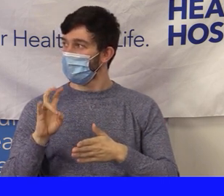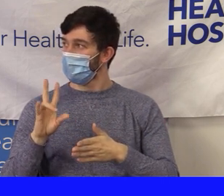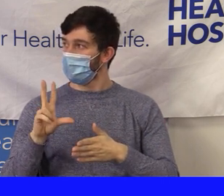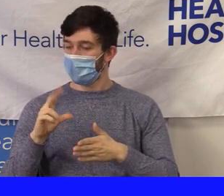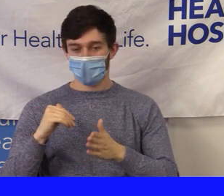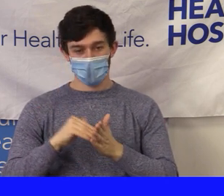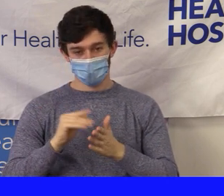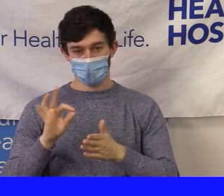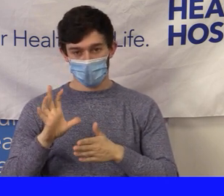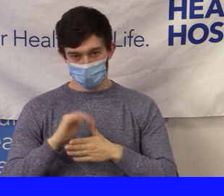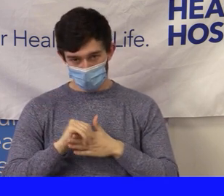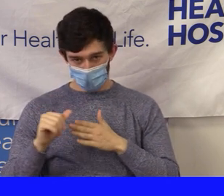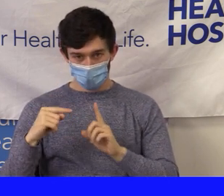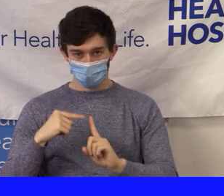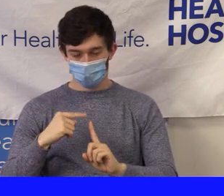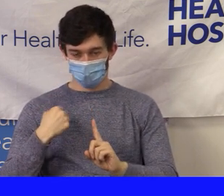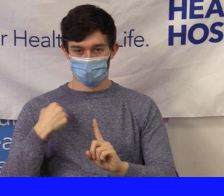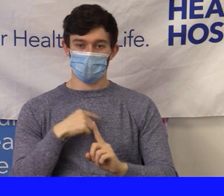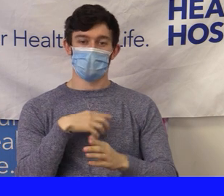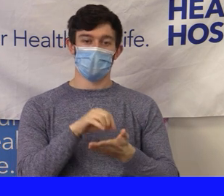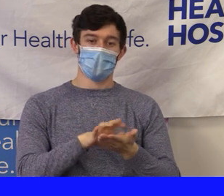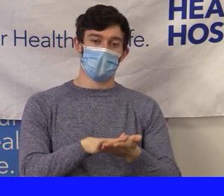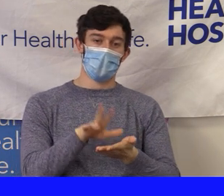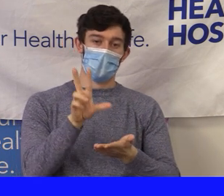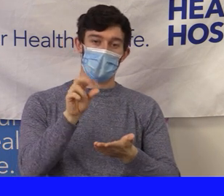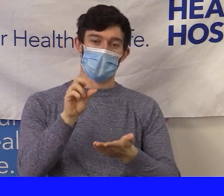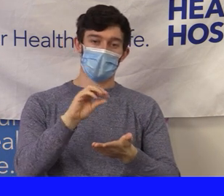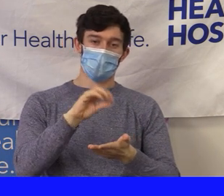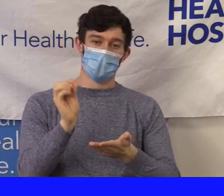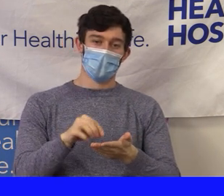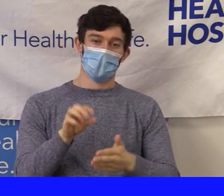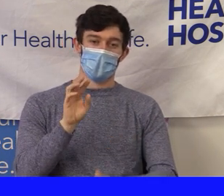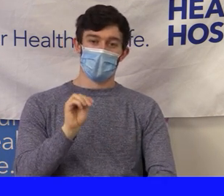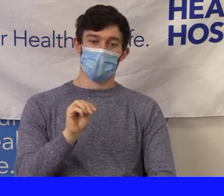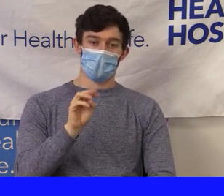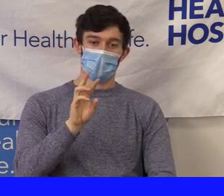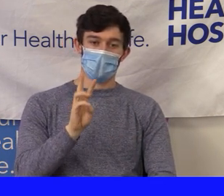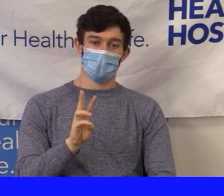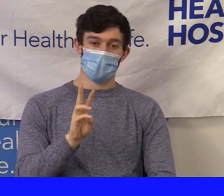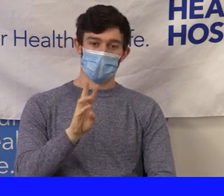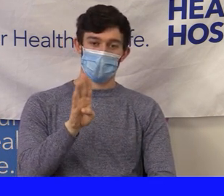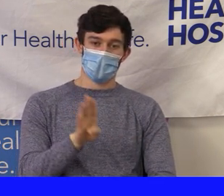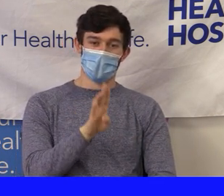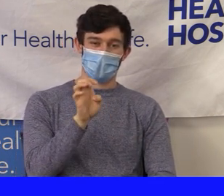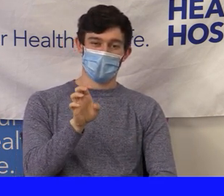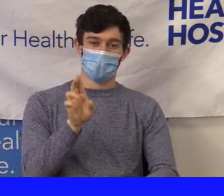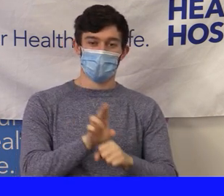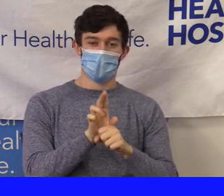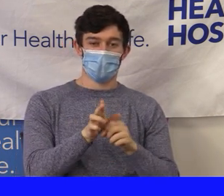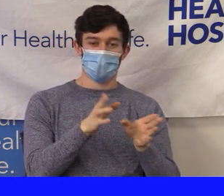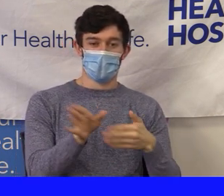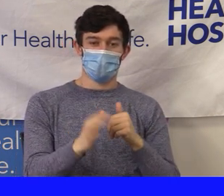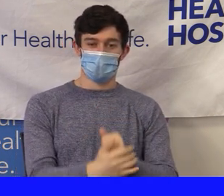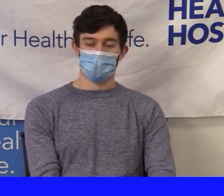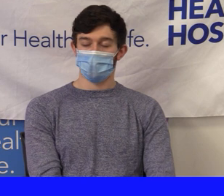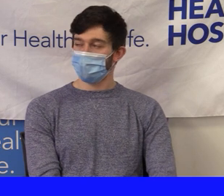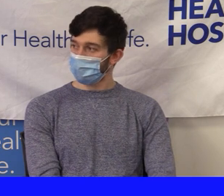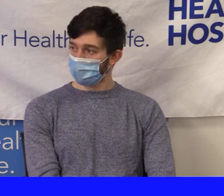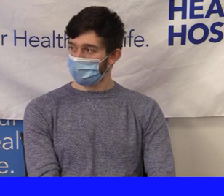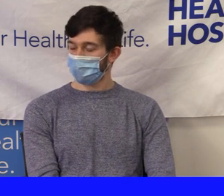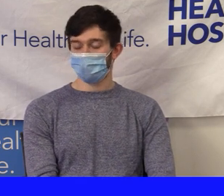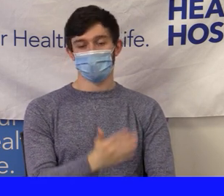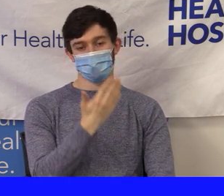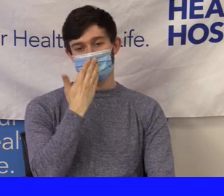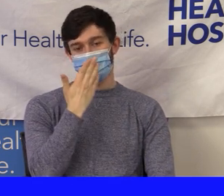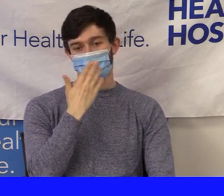$121,273,900, and we have, as we've noted here, a 30% MWB utilization plan. So